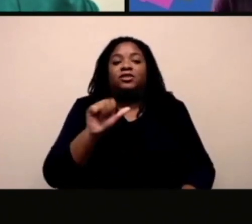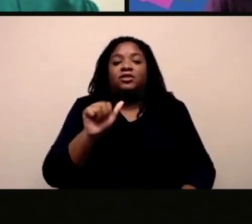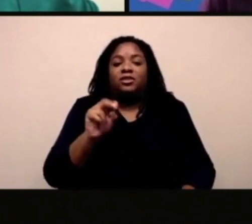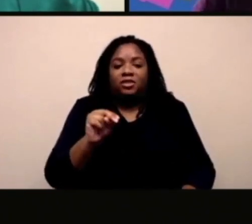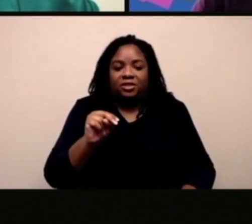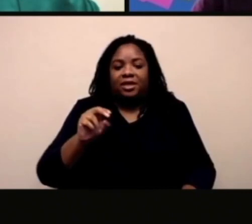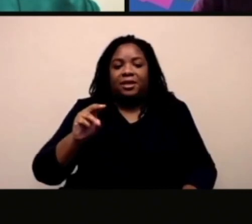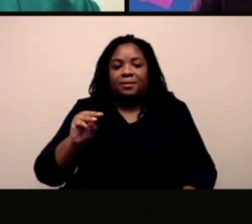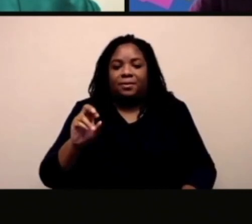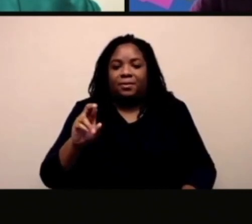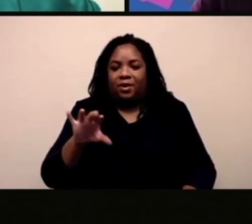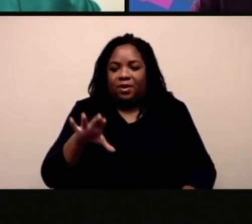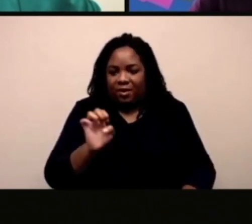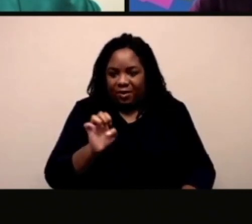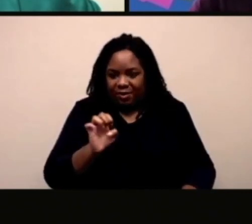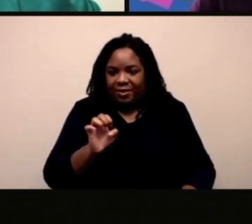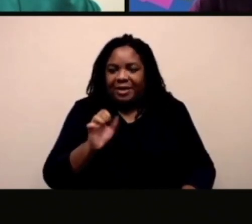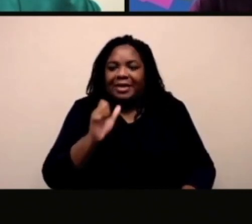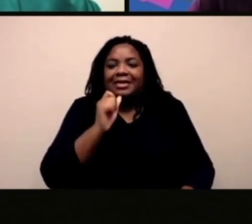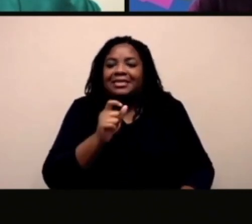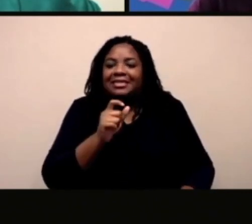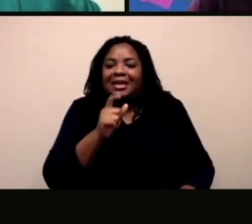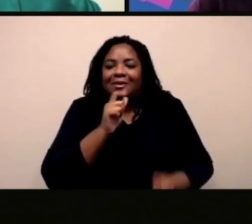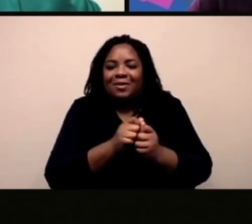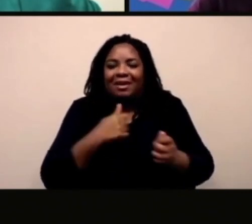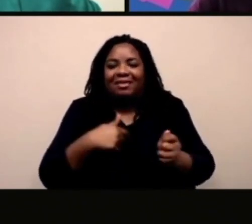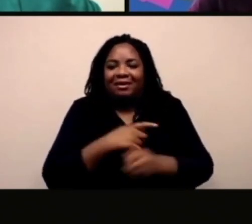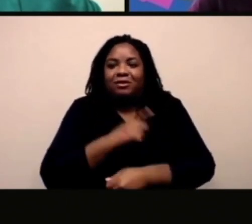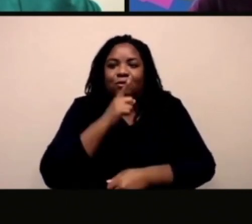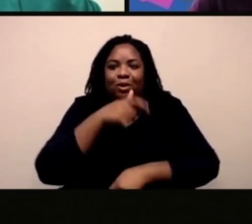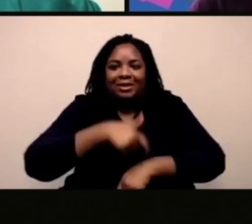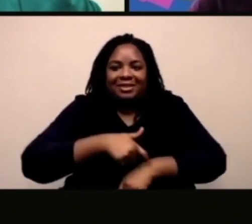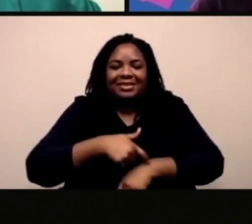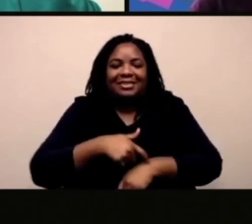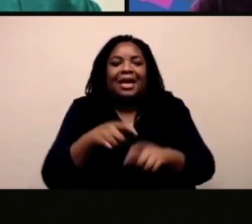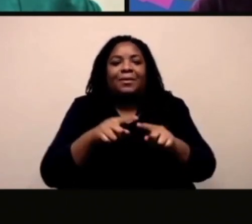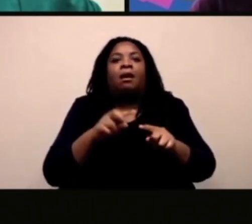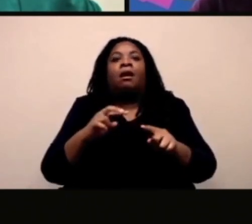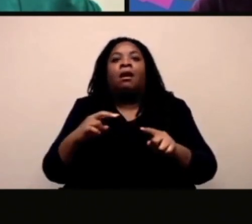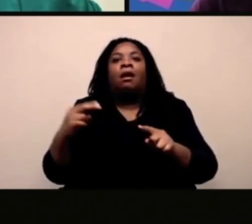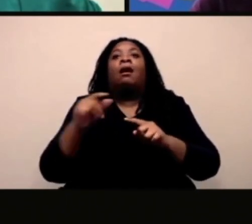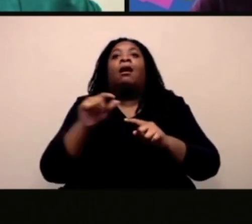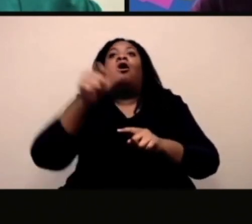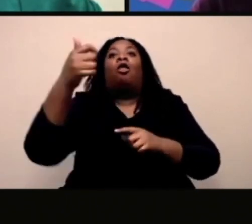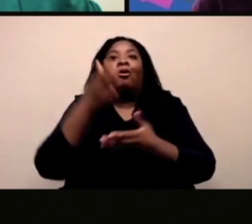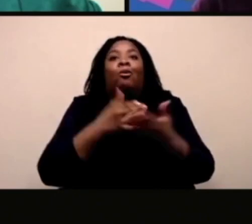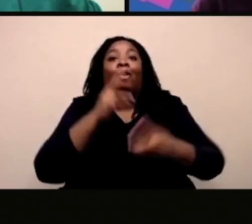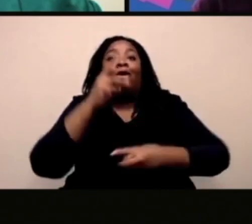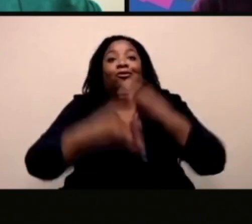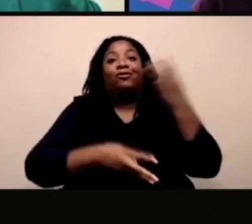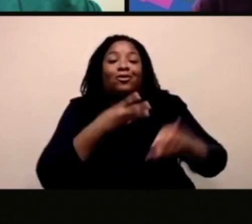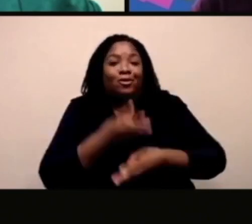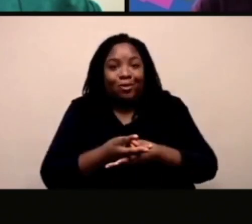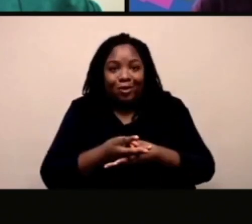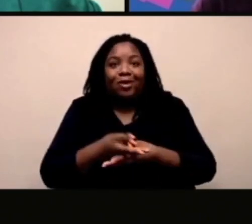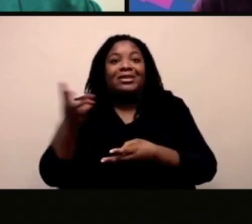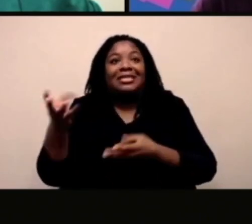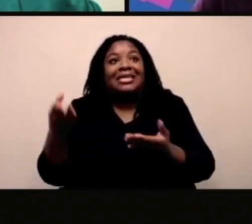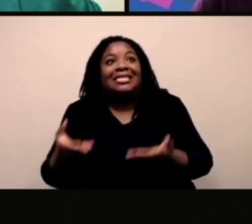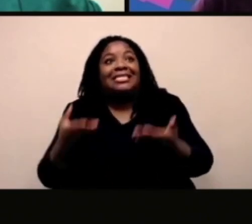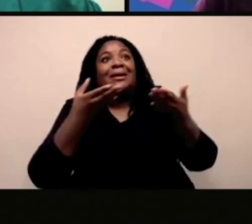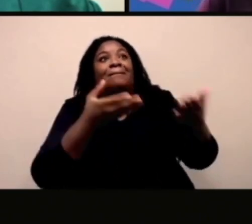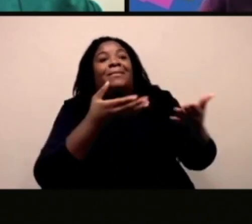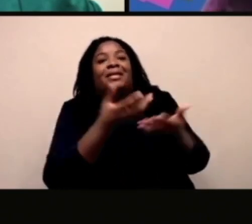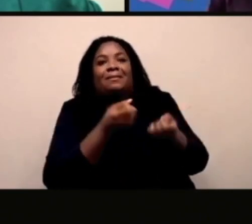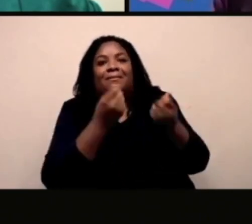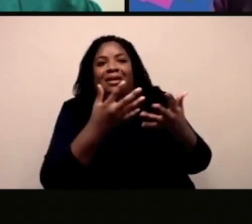actually not with us in real time because he's on the other side of the world, and he was actually submitted a lot of his